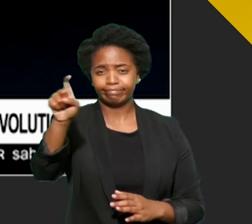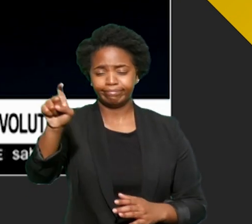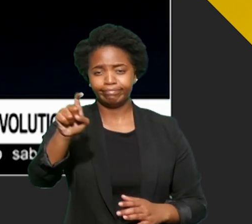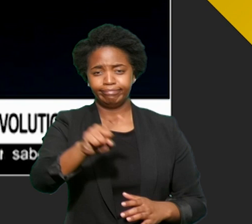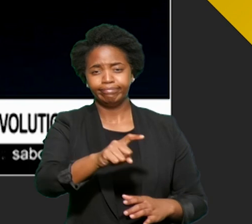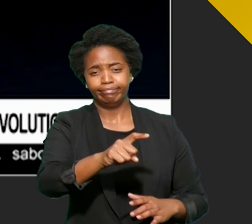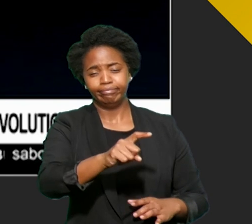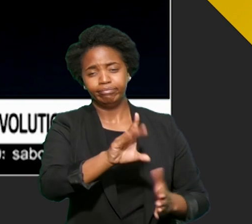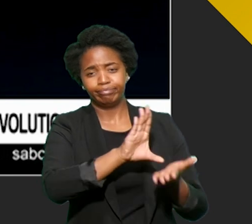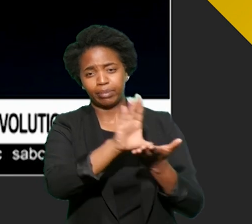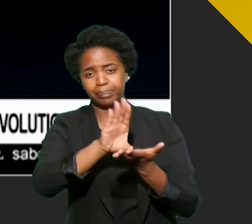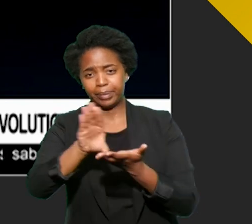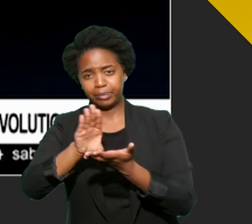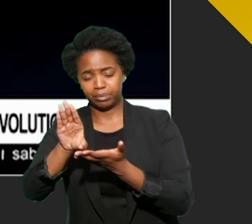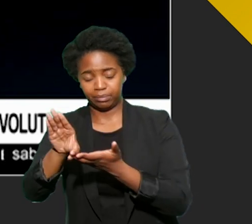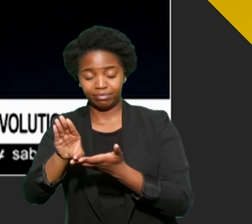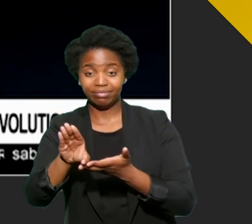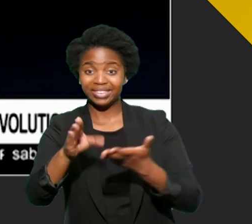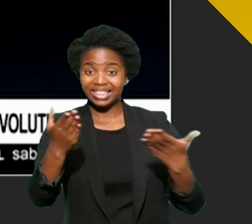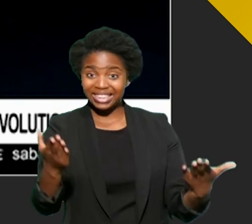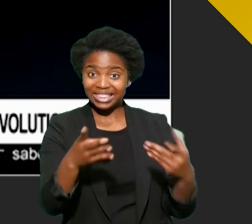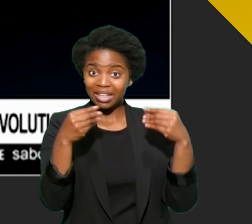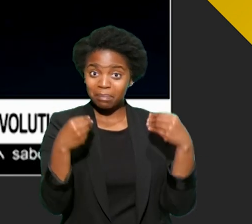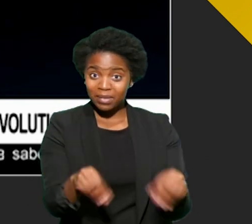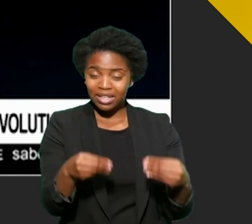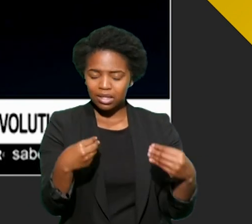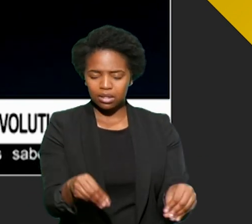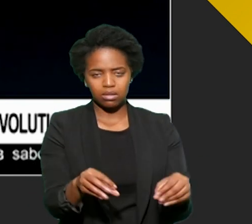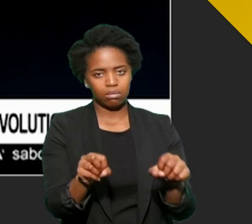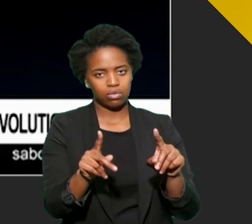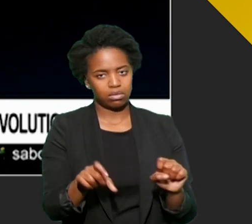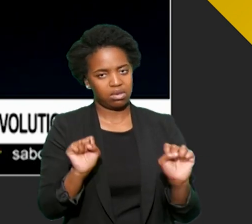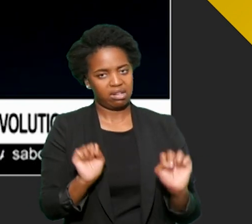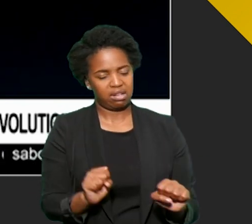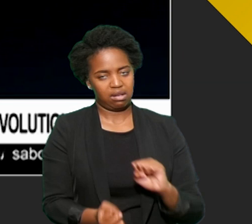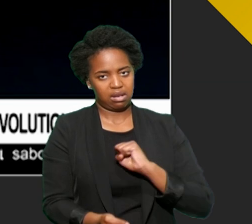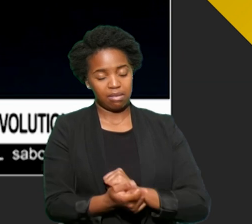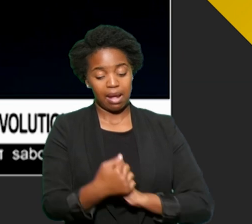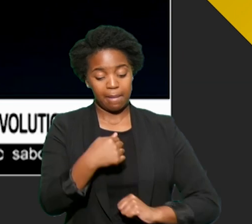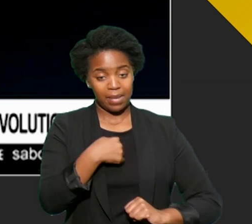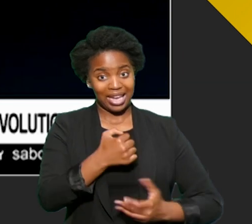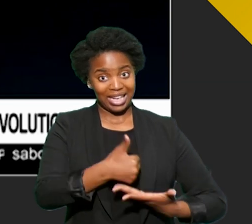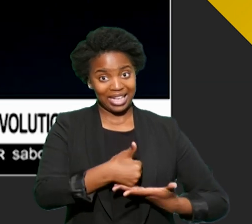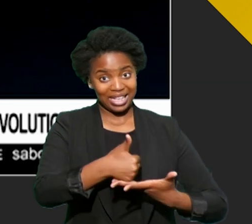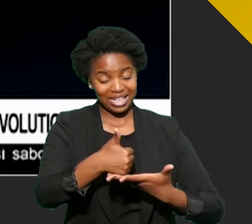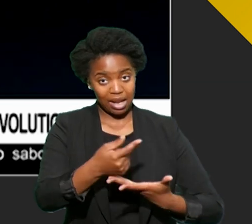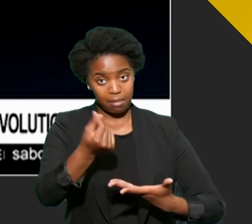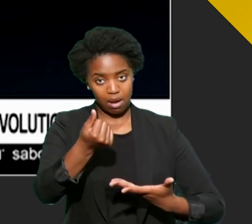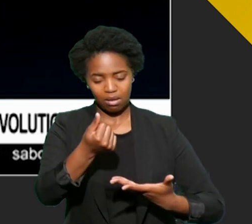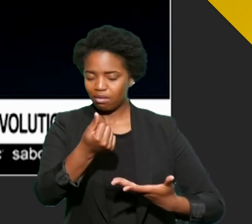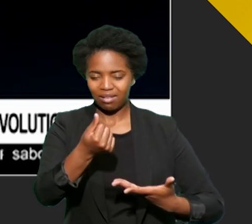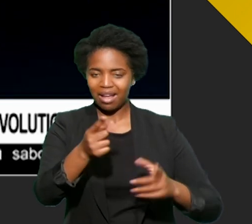lives. Therefore, an entrepreneurial state should not only provide funding, but should also